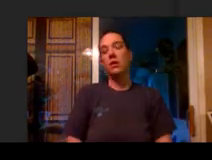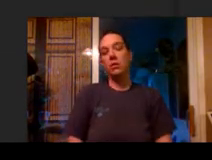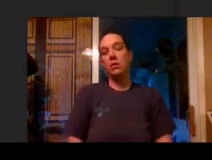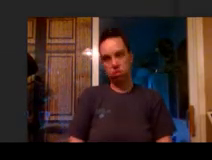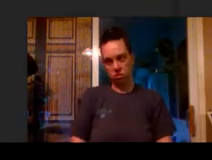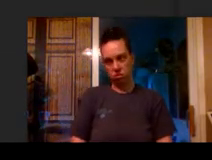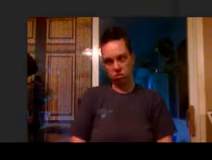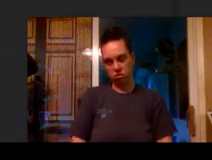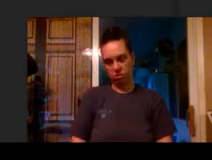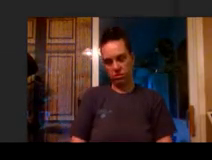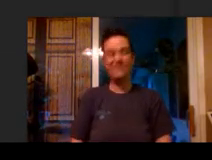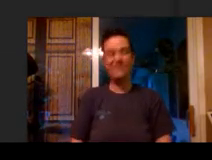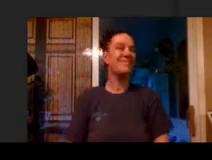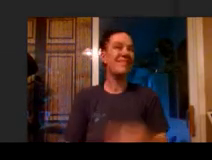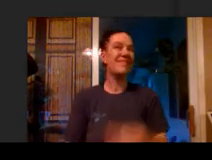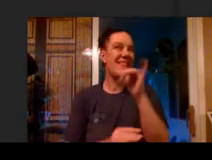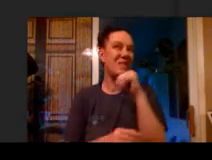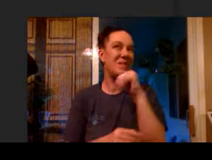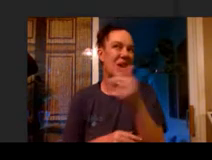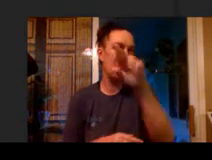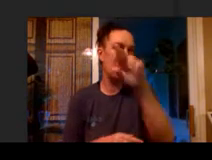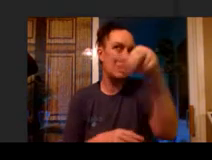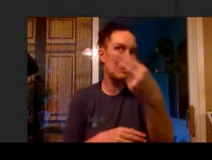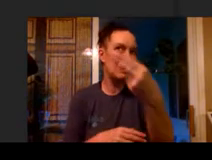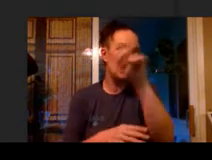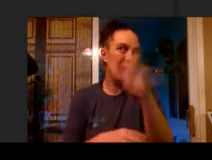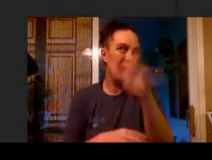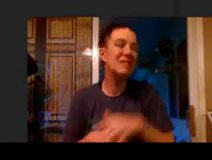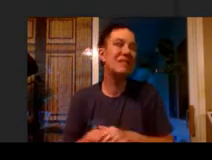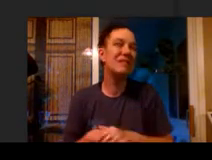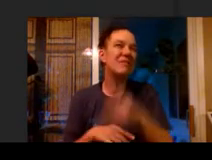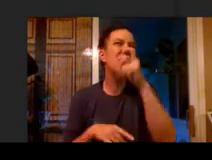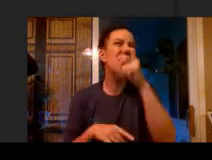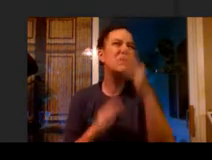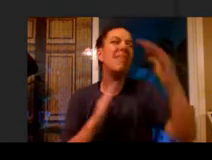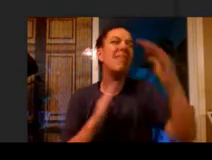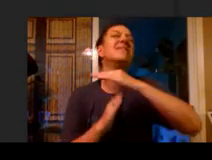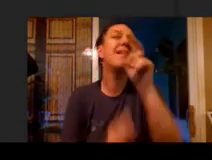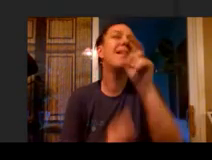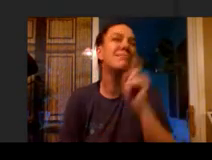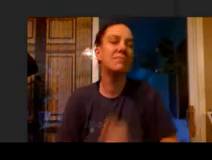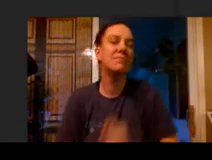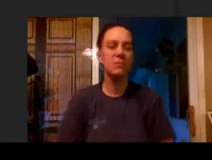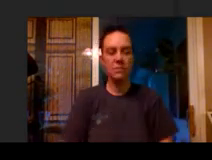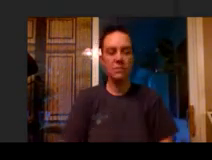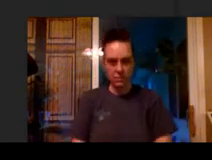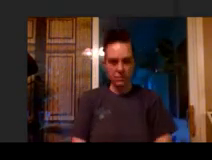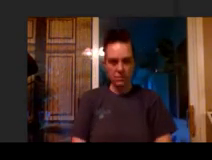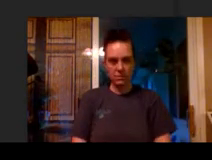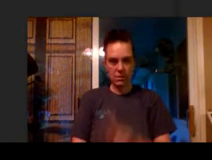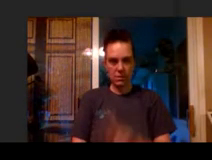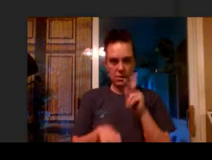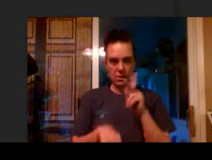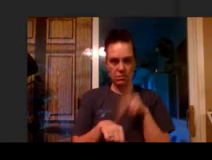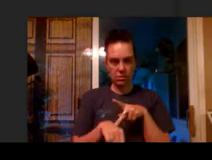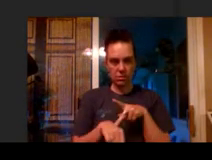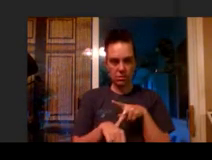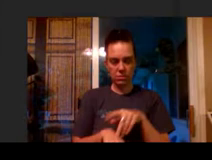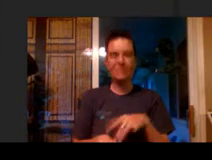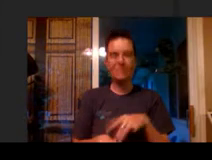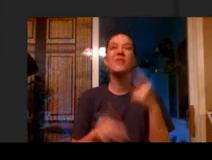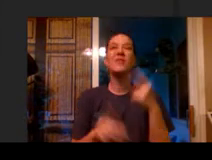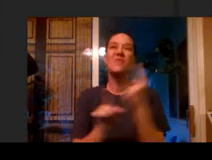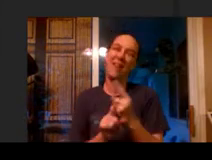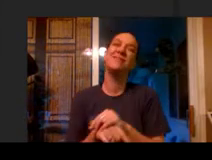wasn't a rhetorical question, Holly. Who's at the top? The principal. That's right.